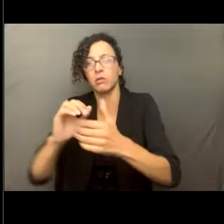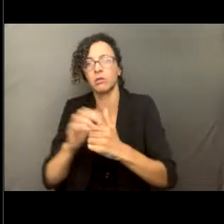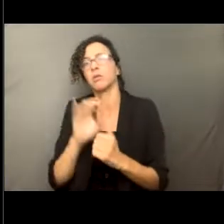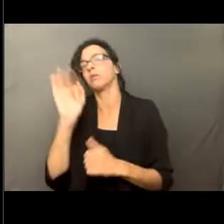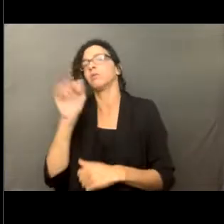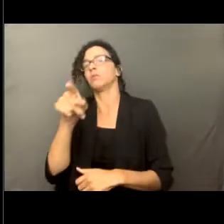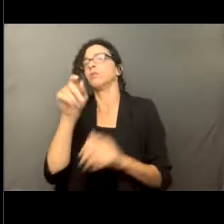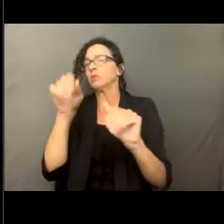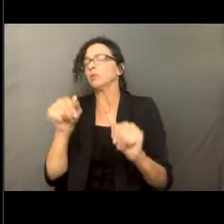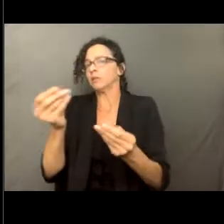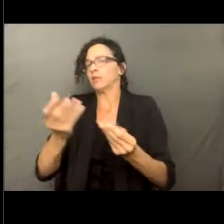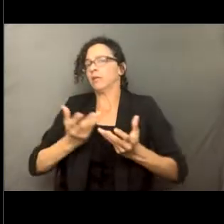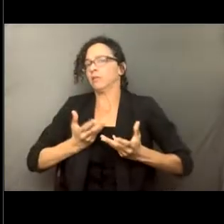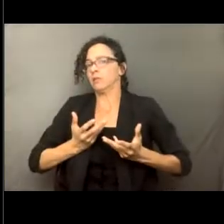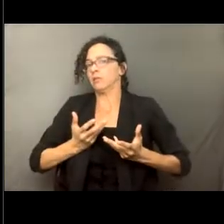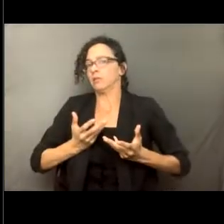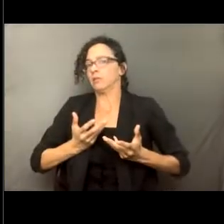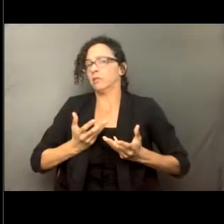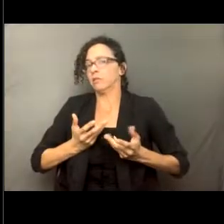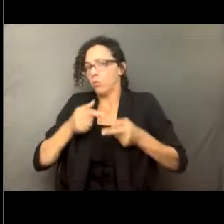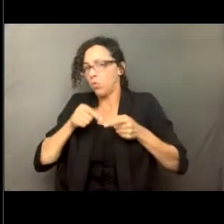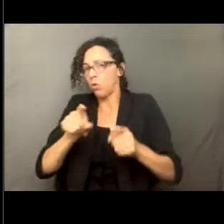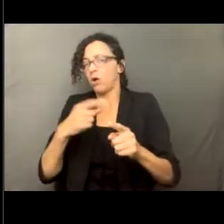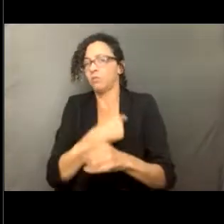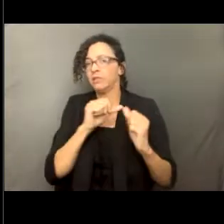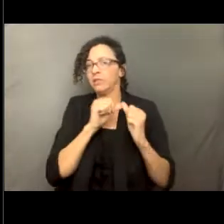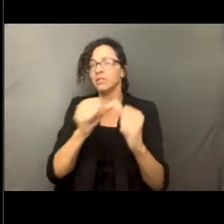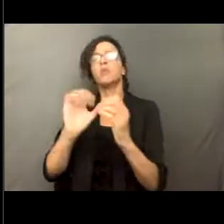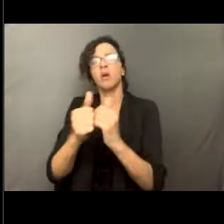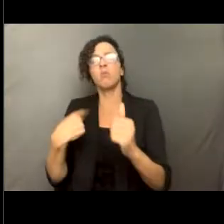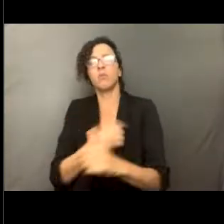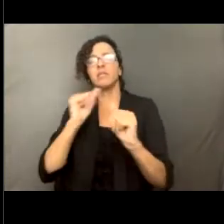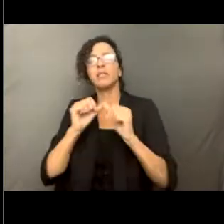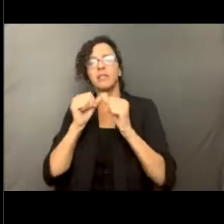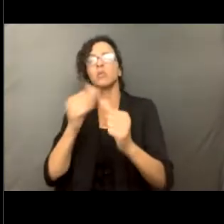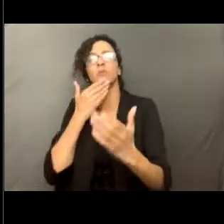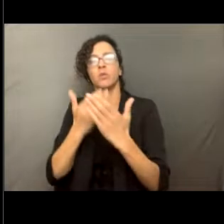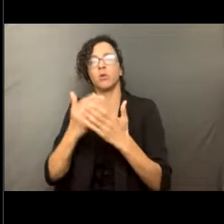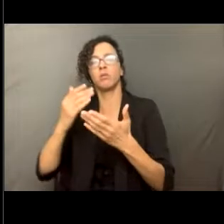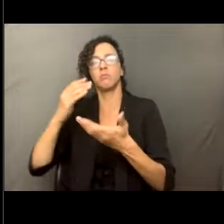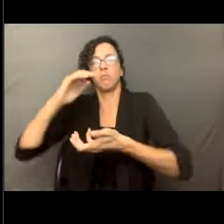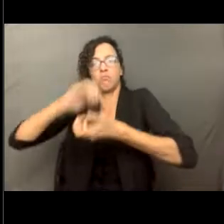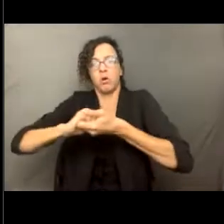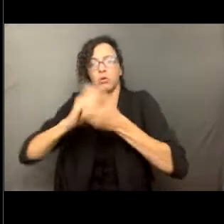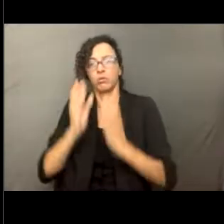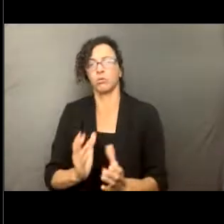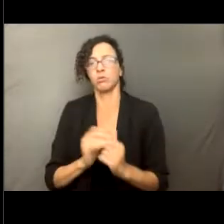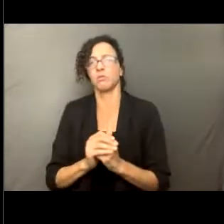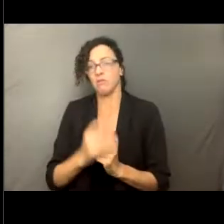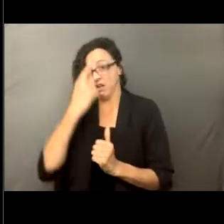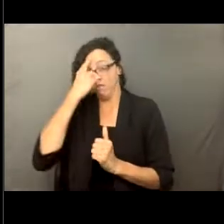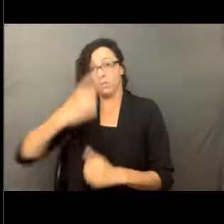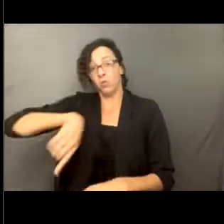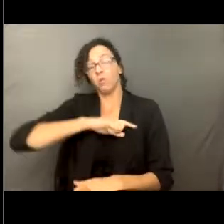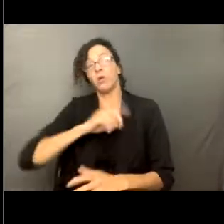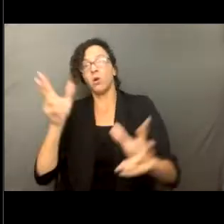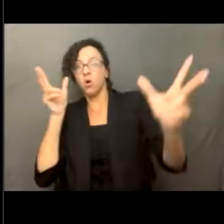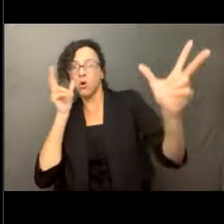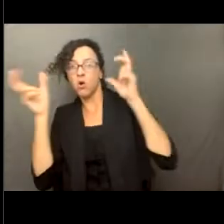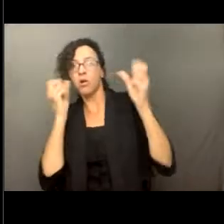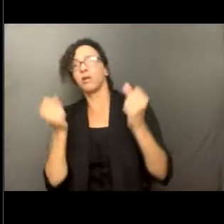how, as we continue, how we can continue to be good partners. And I think you heard a lot of issues here saying, don't forget